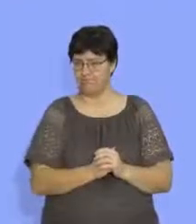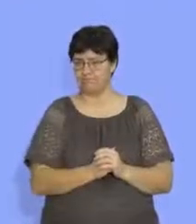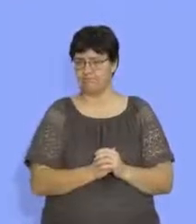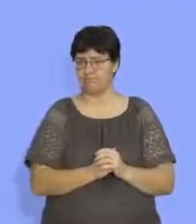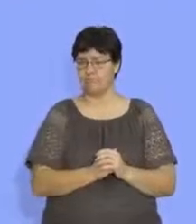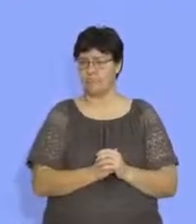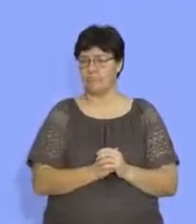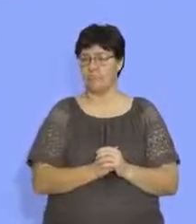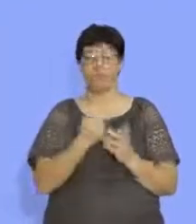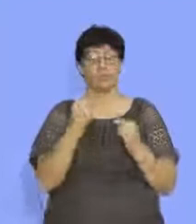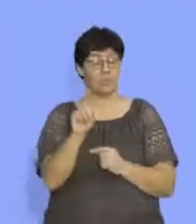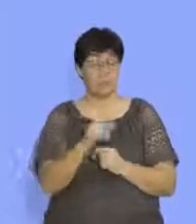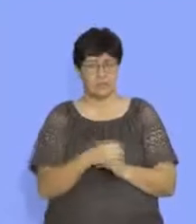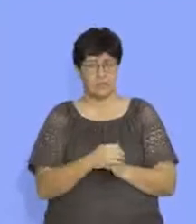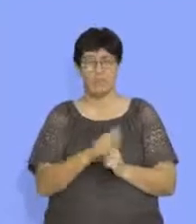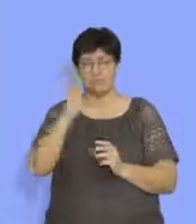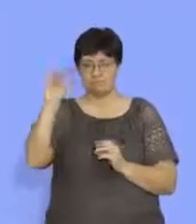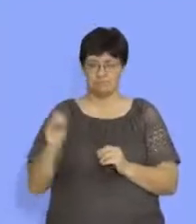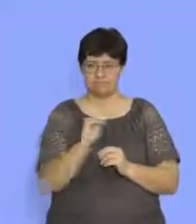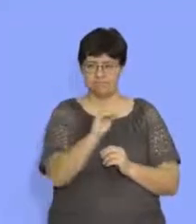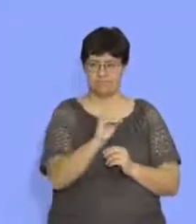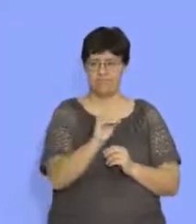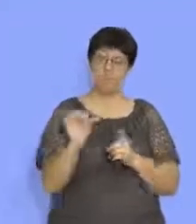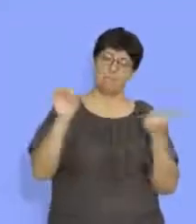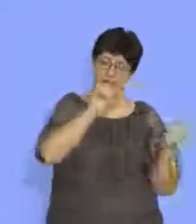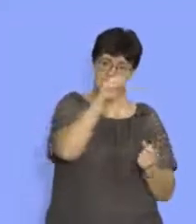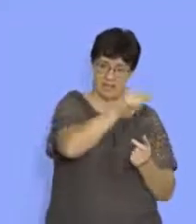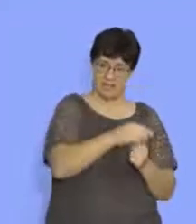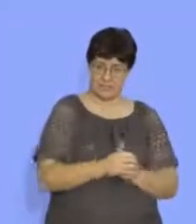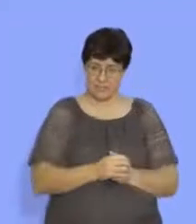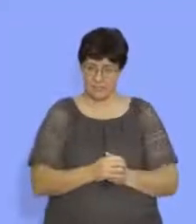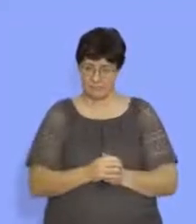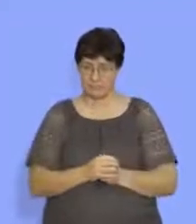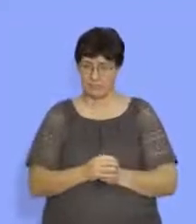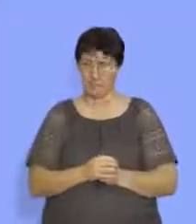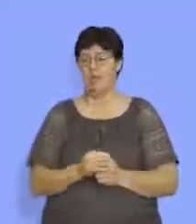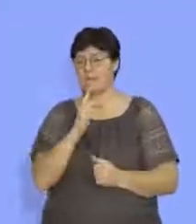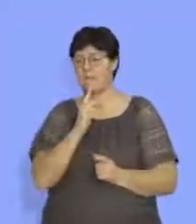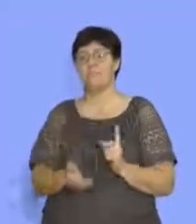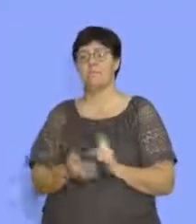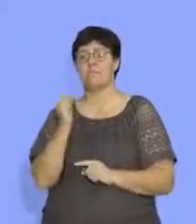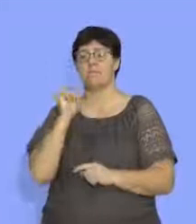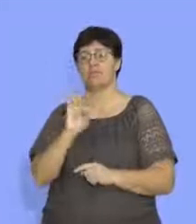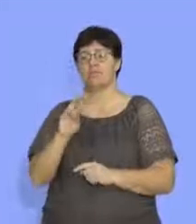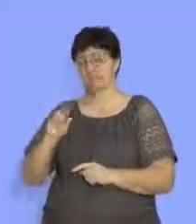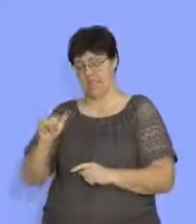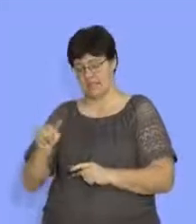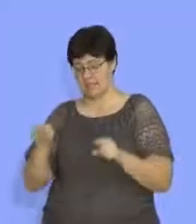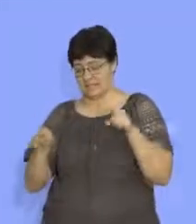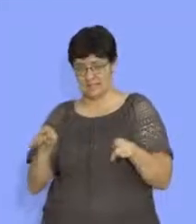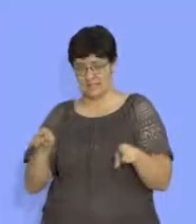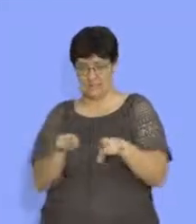done so far is correct. By doing what? By substituting it back here, right? So that I can get